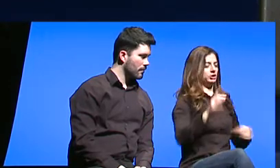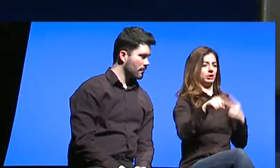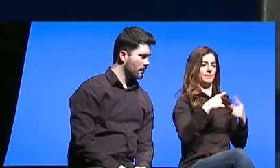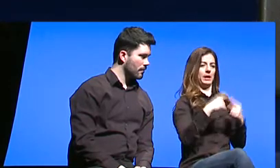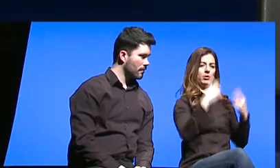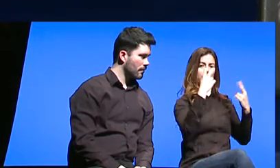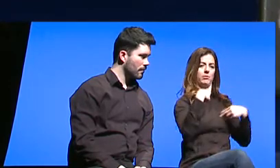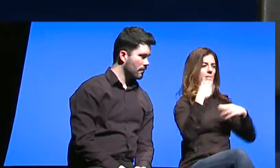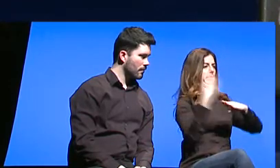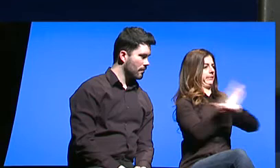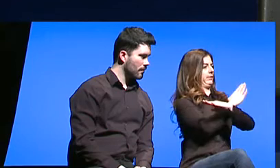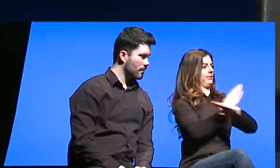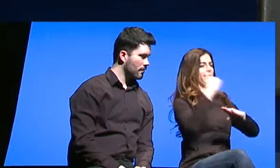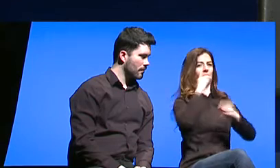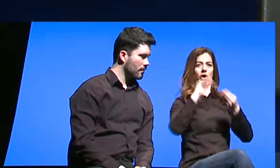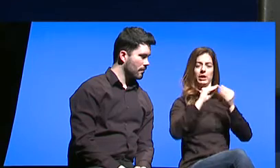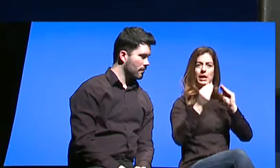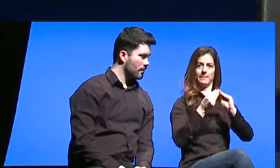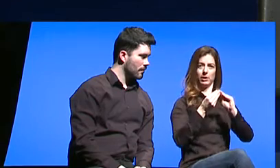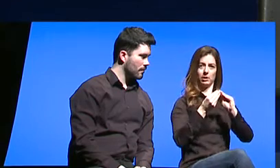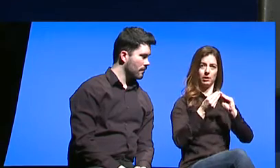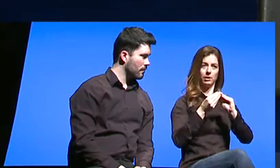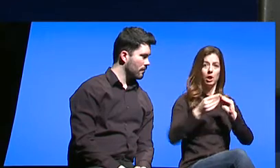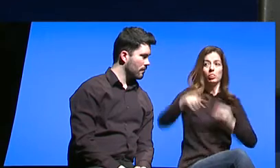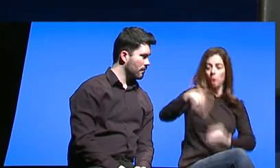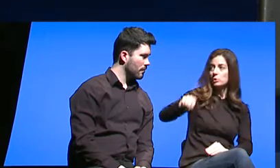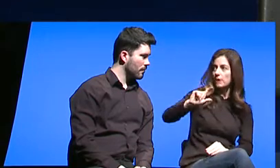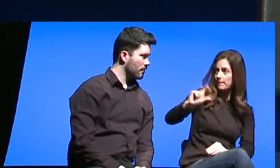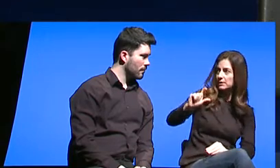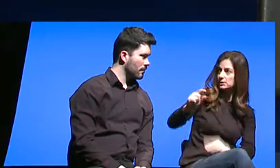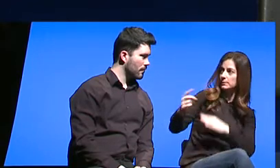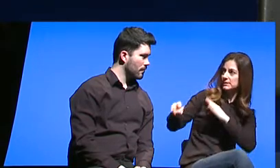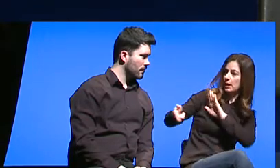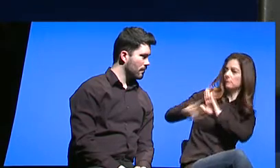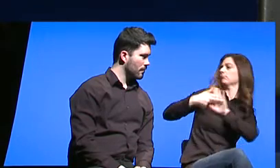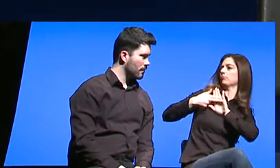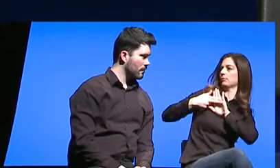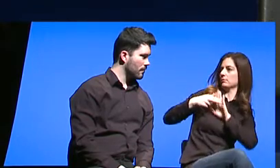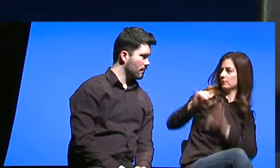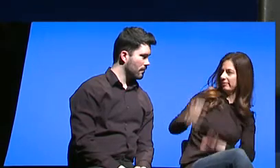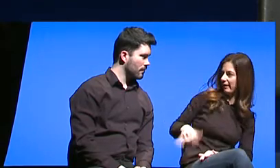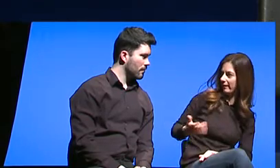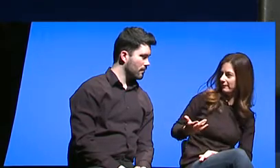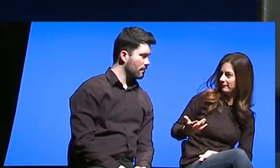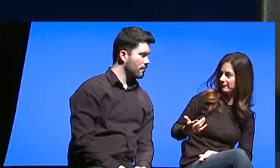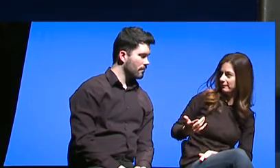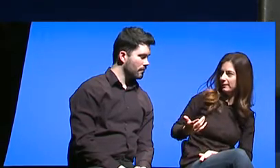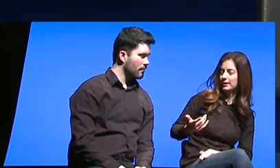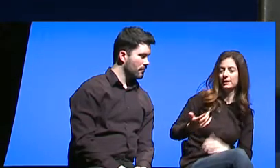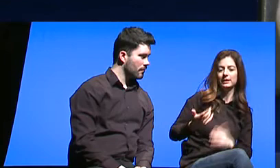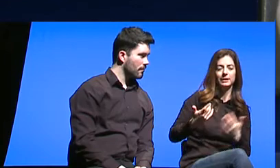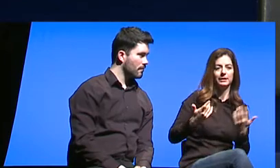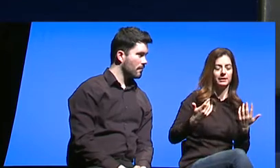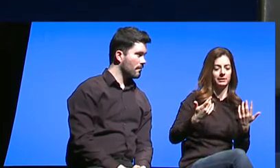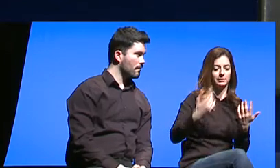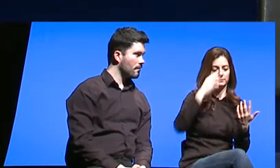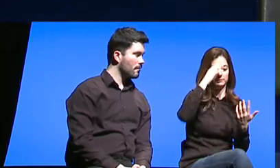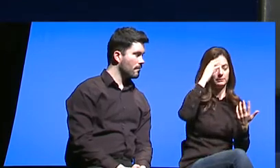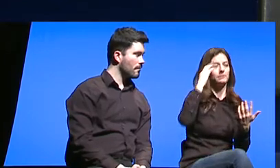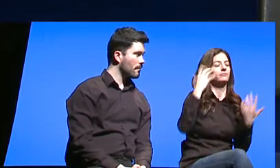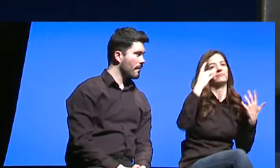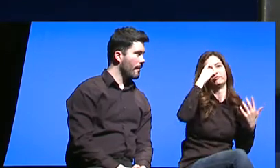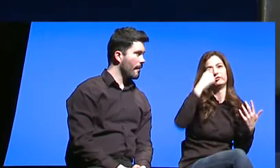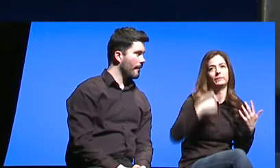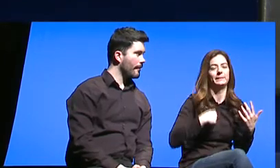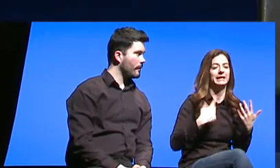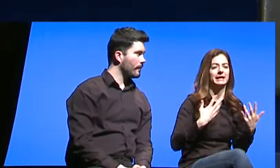I find it absurd, but those are Muslims that are doing it, right? And so to me, this is not just about, I don't